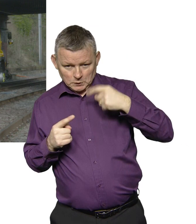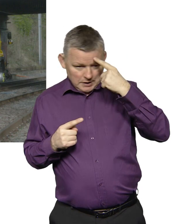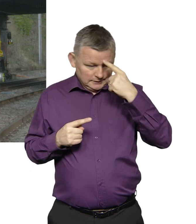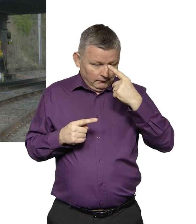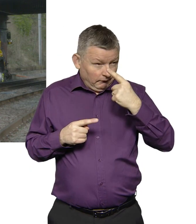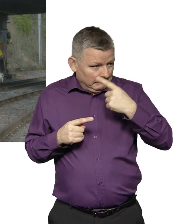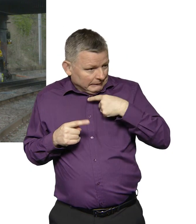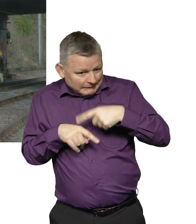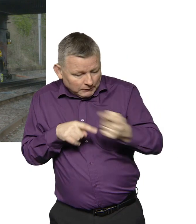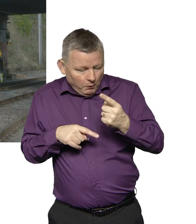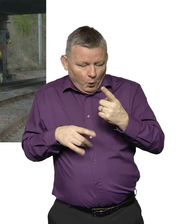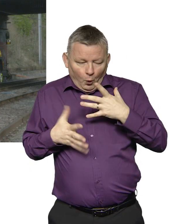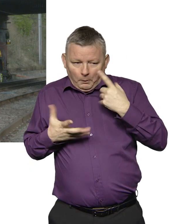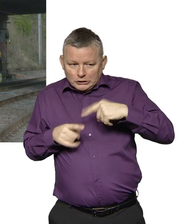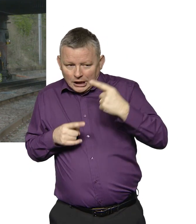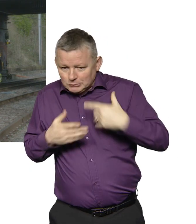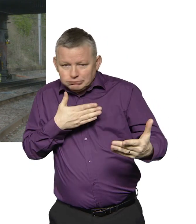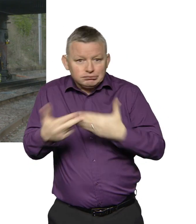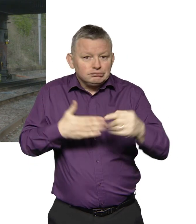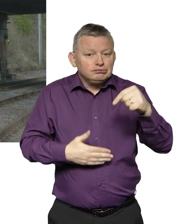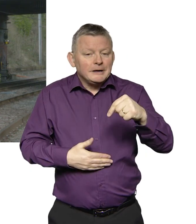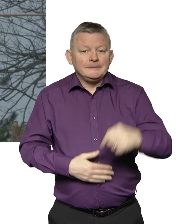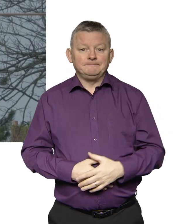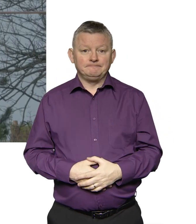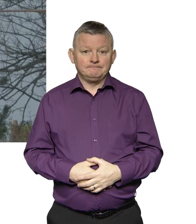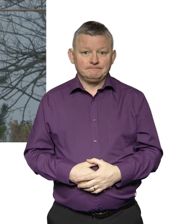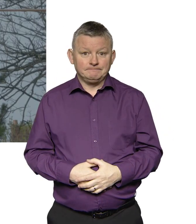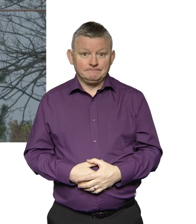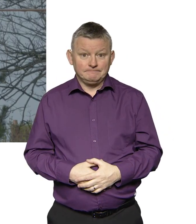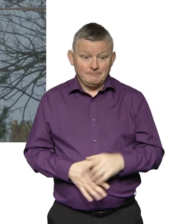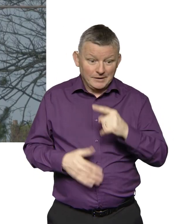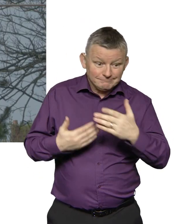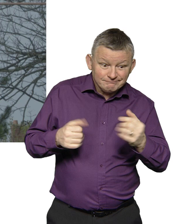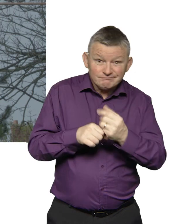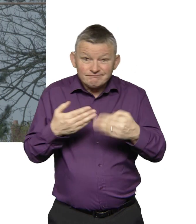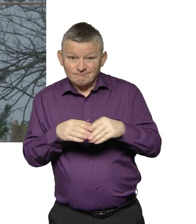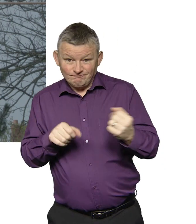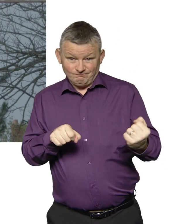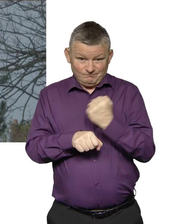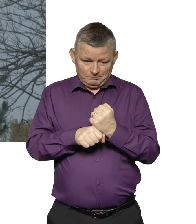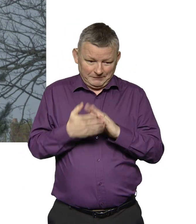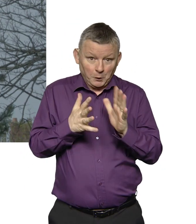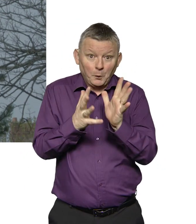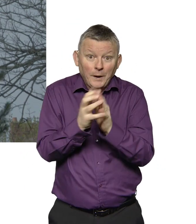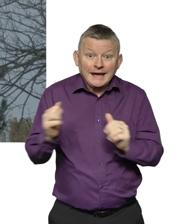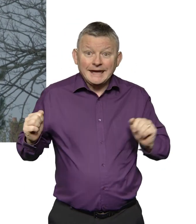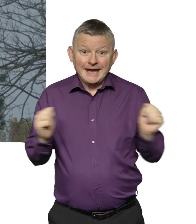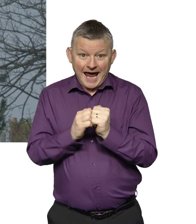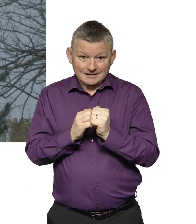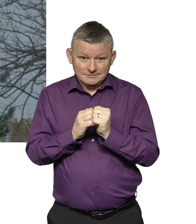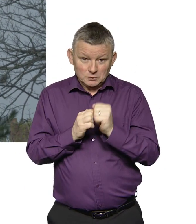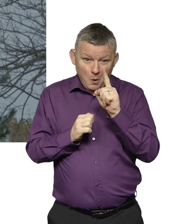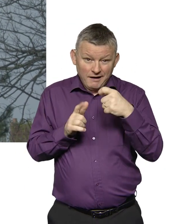on customers has been one of the biggest challenges. By closing parts of the network for a weekend, it means more